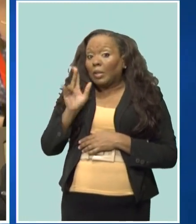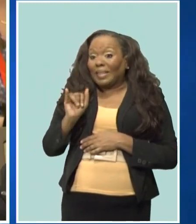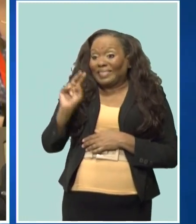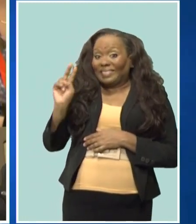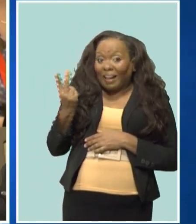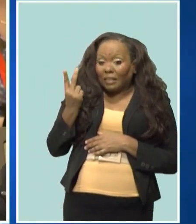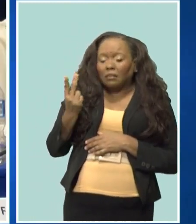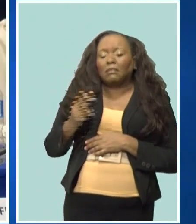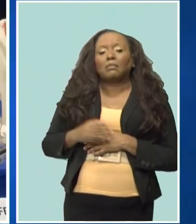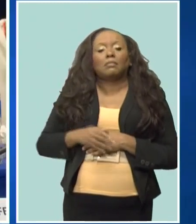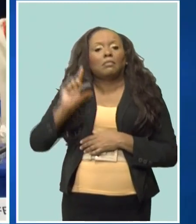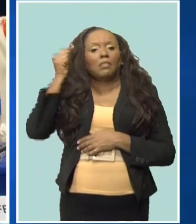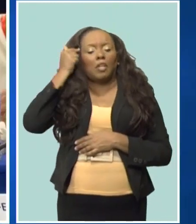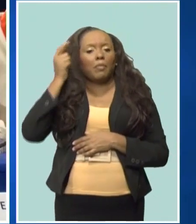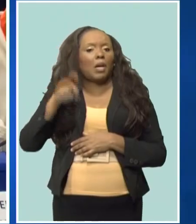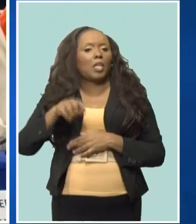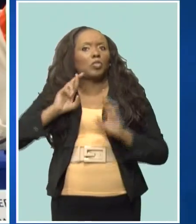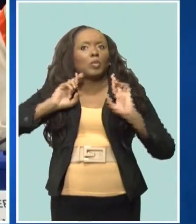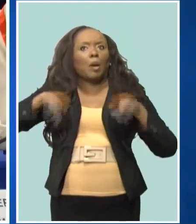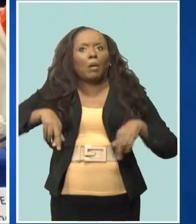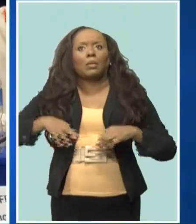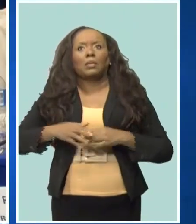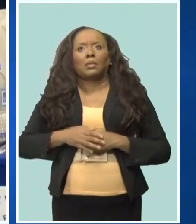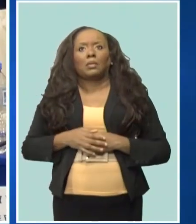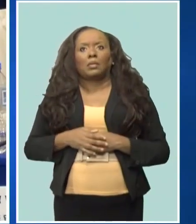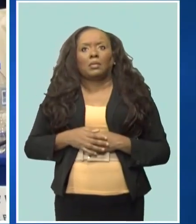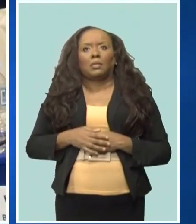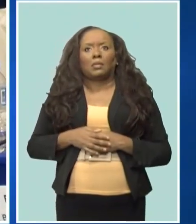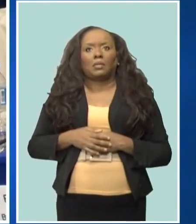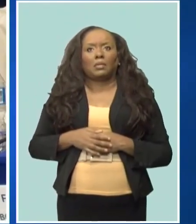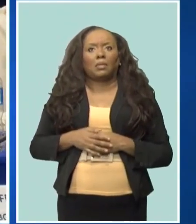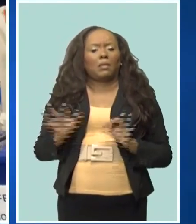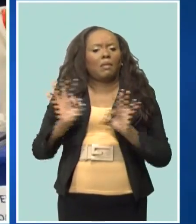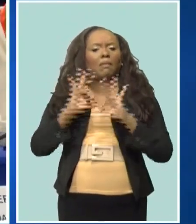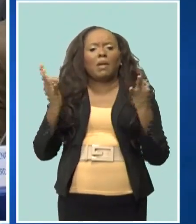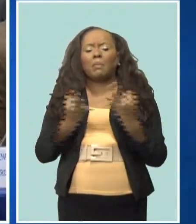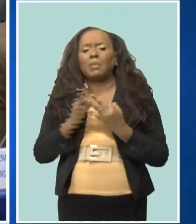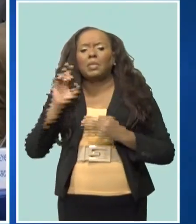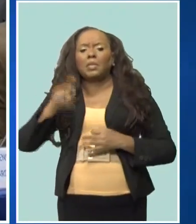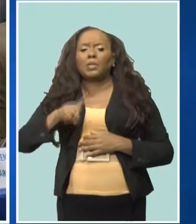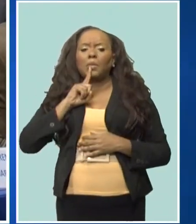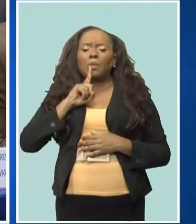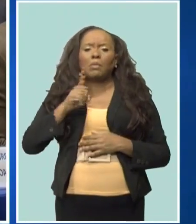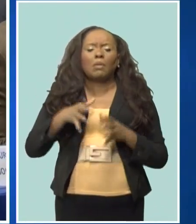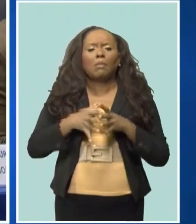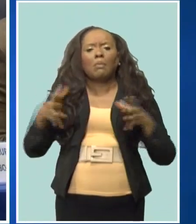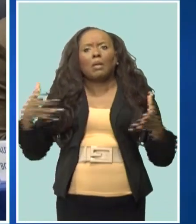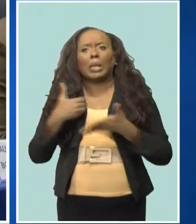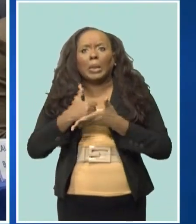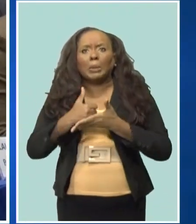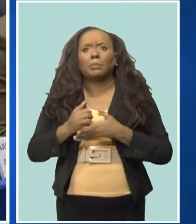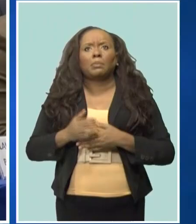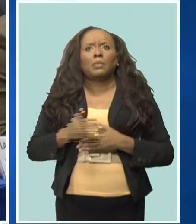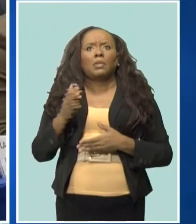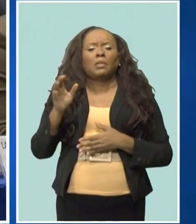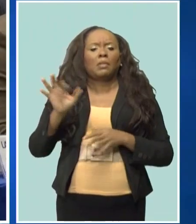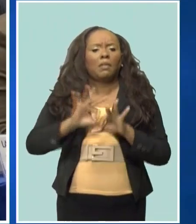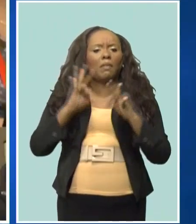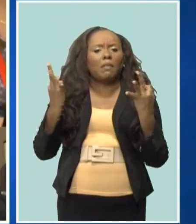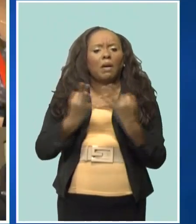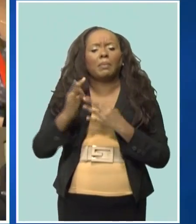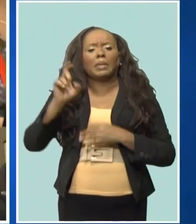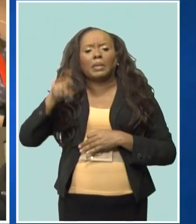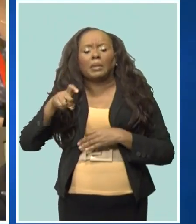families whose basic needs were still there. Their basic needs were ever present. The need